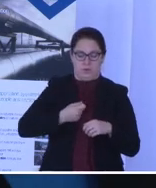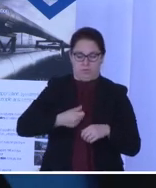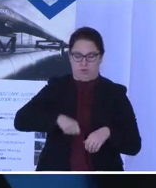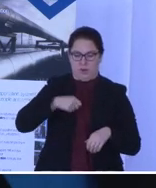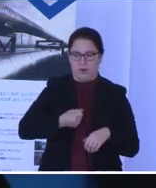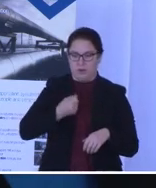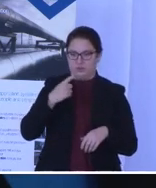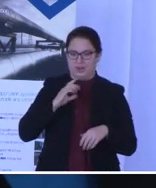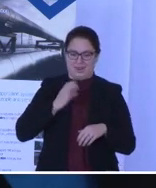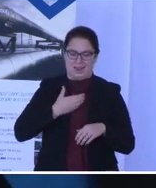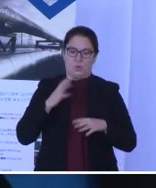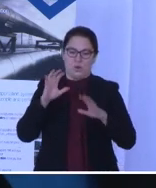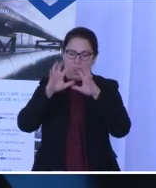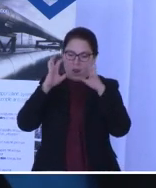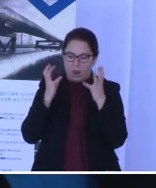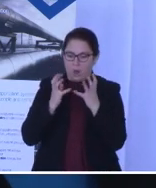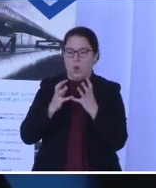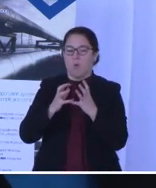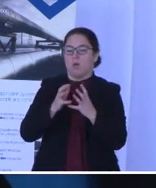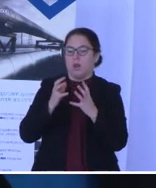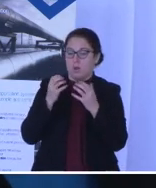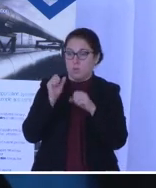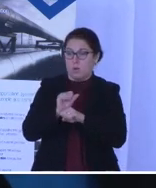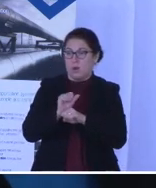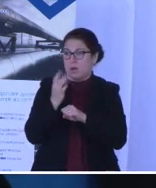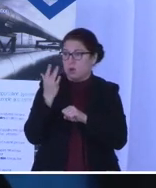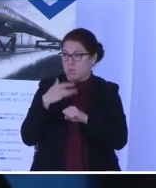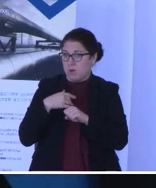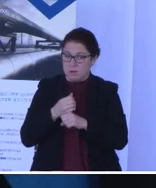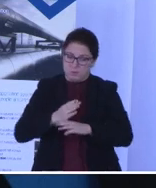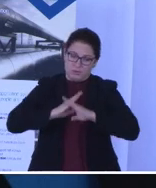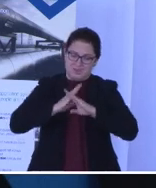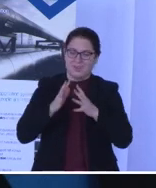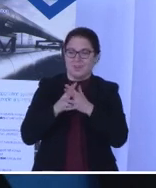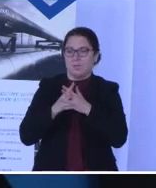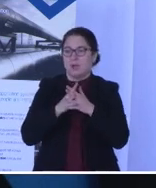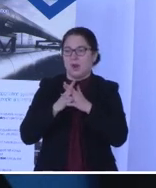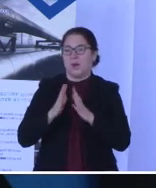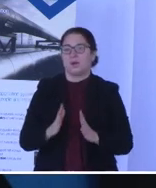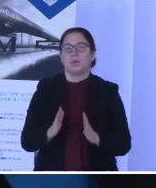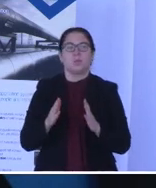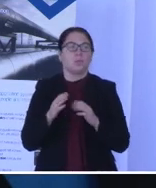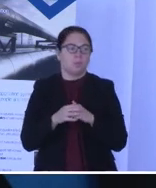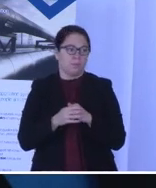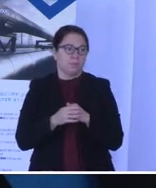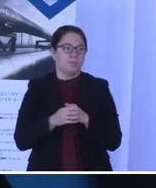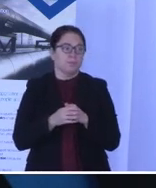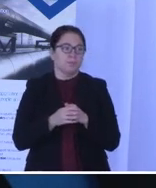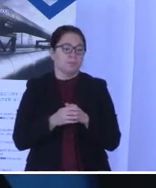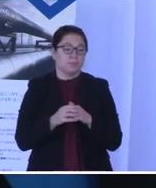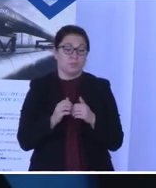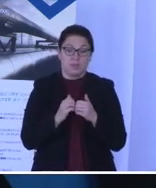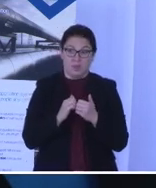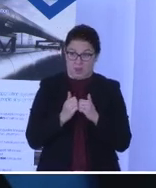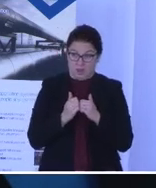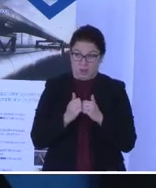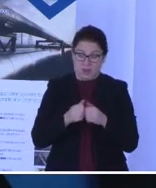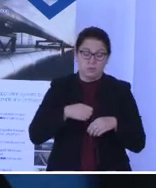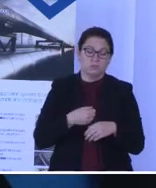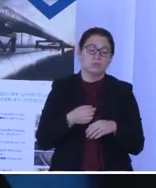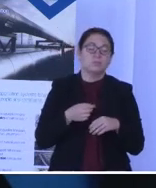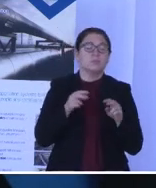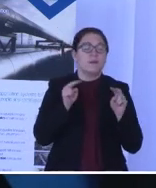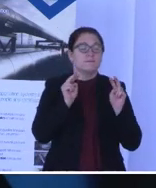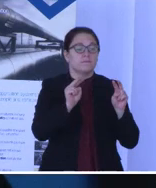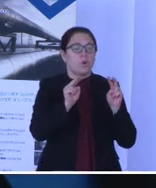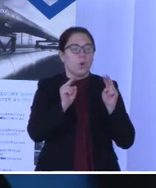unwavering dedication to protecting the American people. We do this with a focus on the future and a resolve to continue ensuring